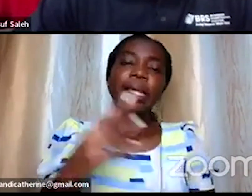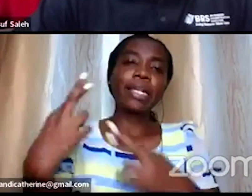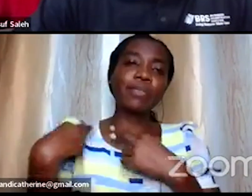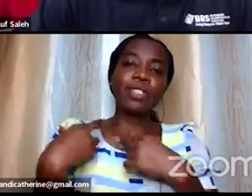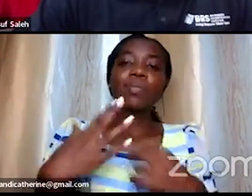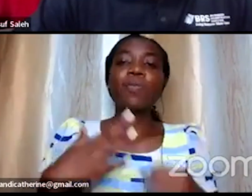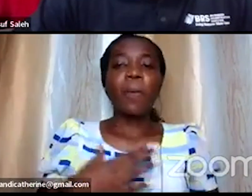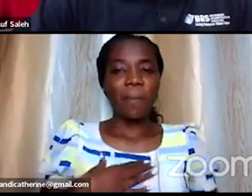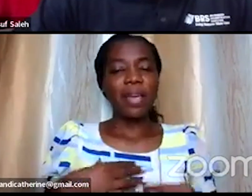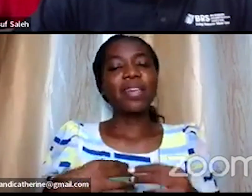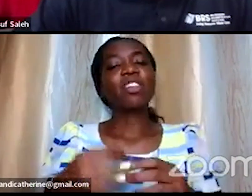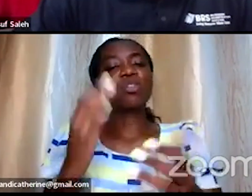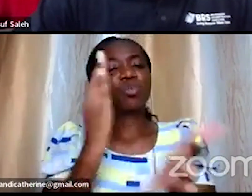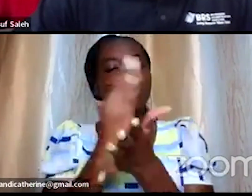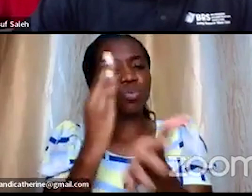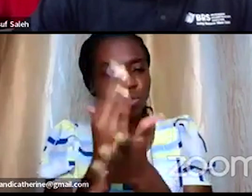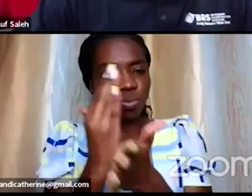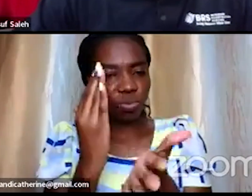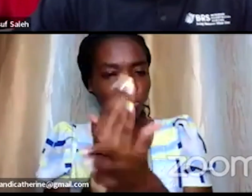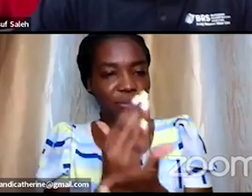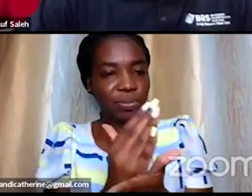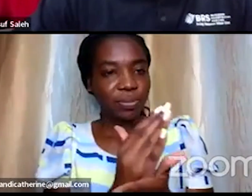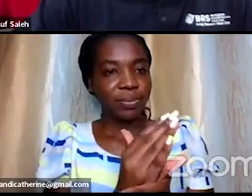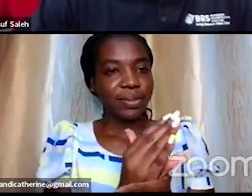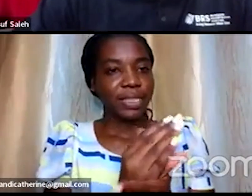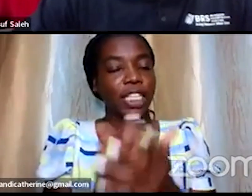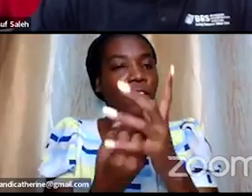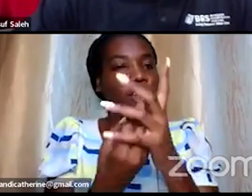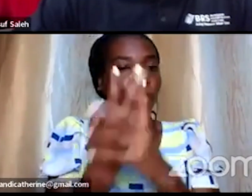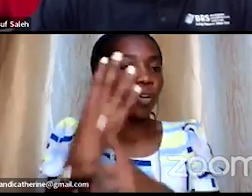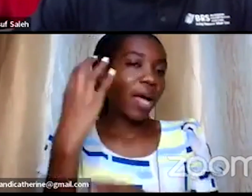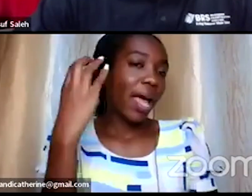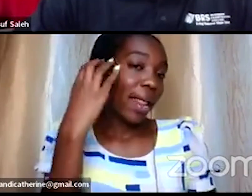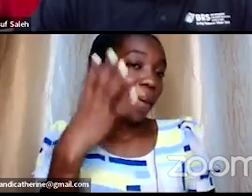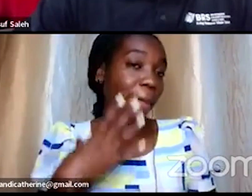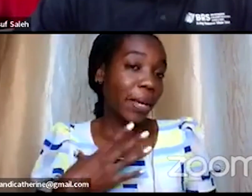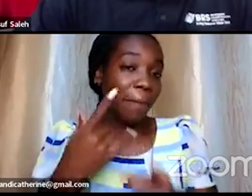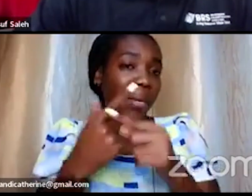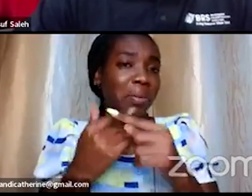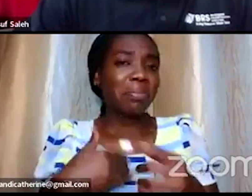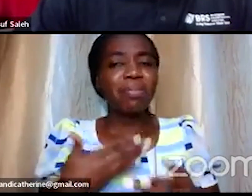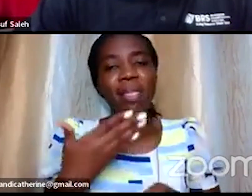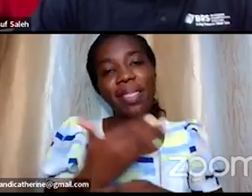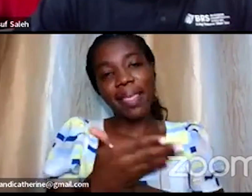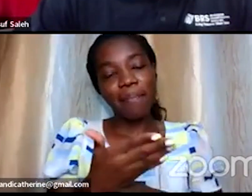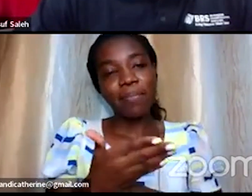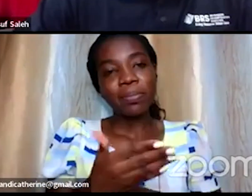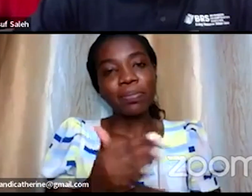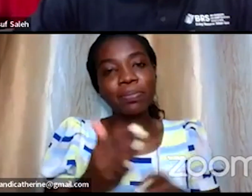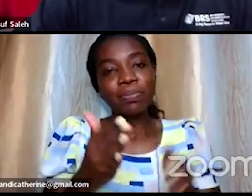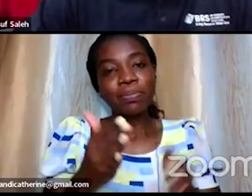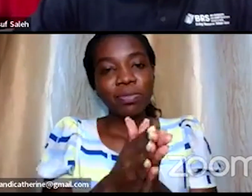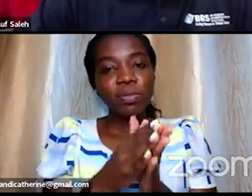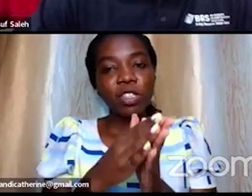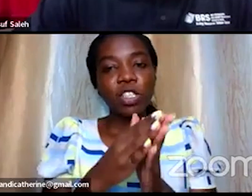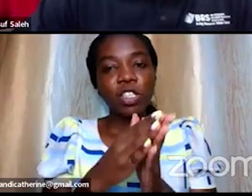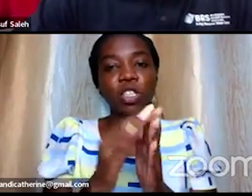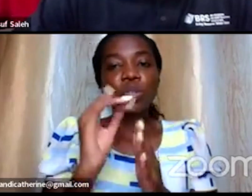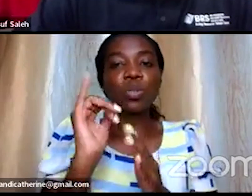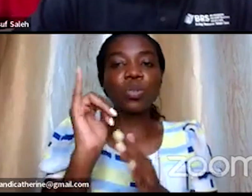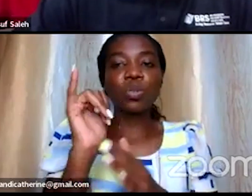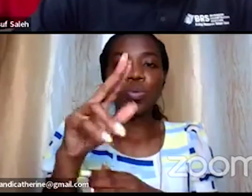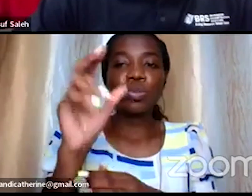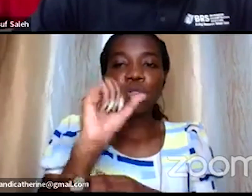to actually grow my career. But here I am, and I was listening to a